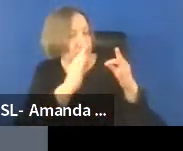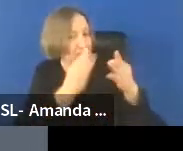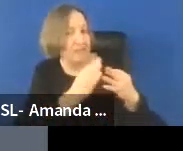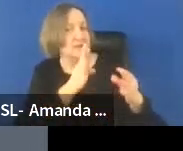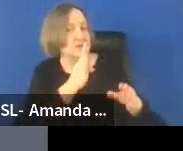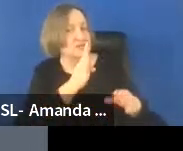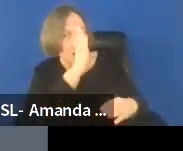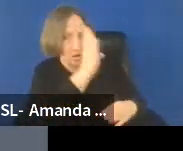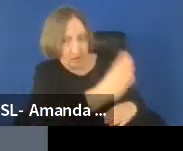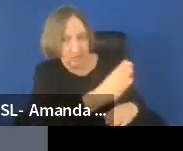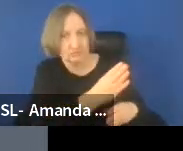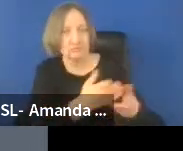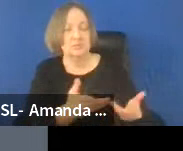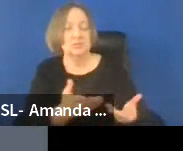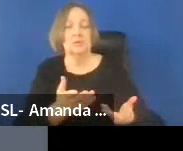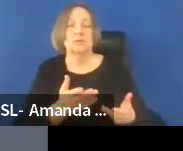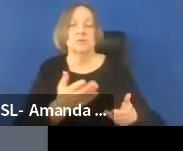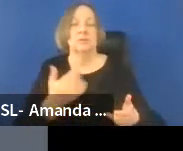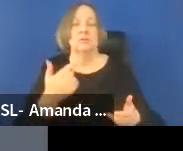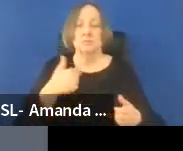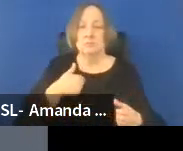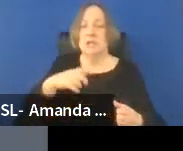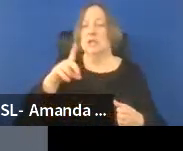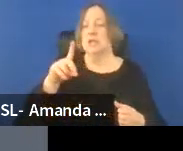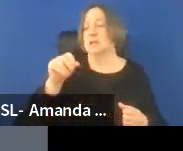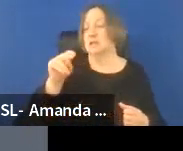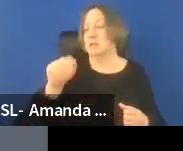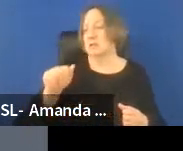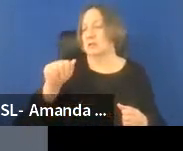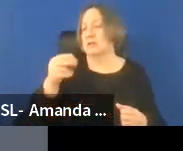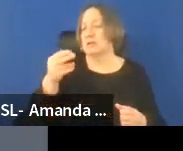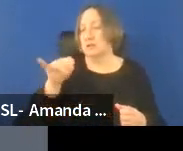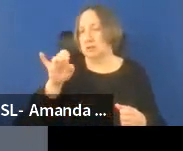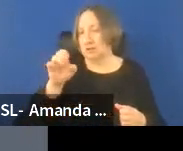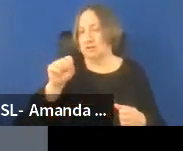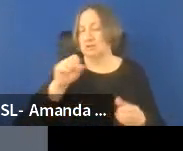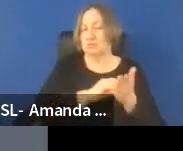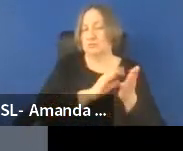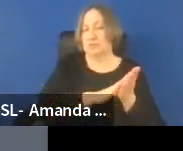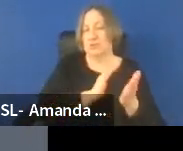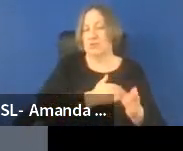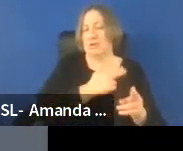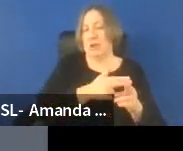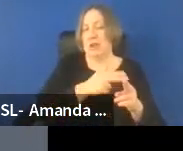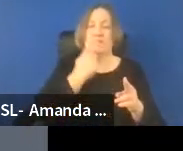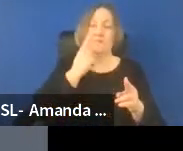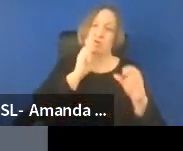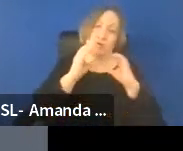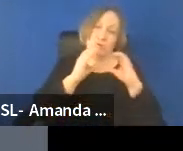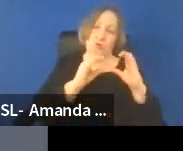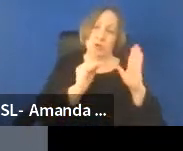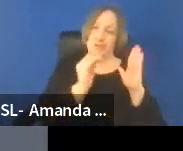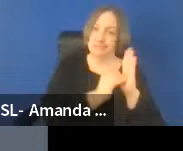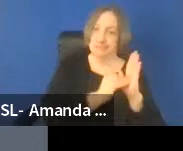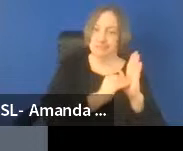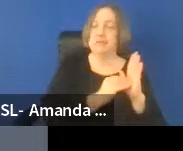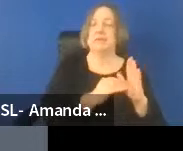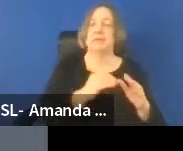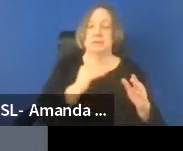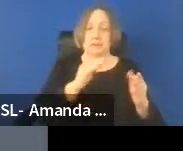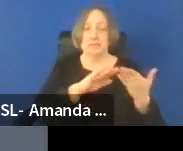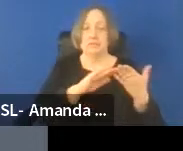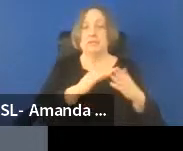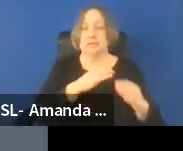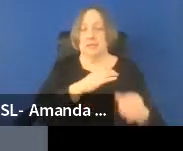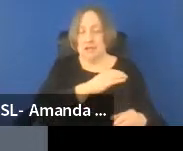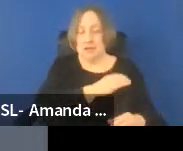them directly. So me and Donna Hayes put our names down for a communication item, and we're able to have the city